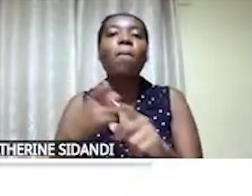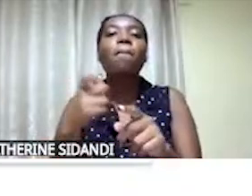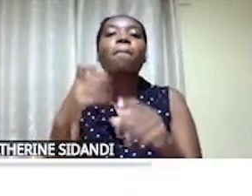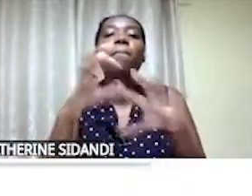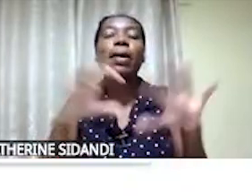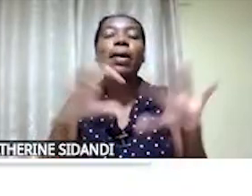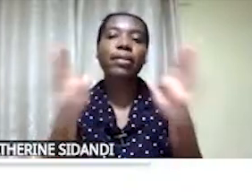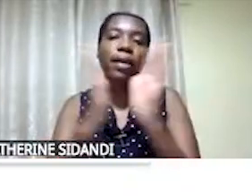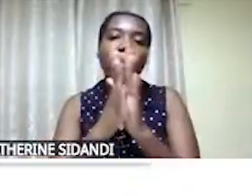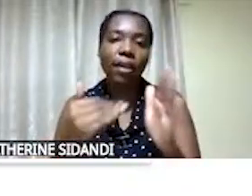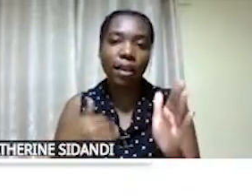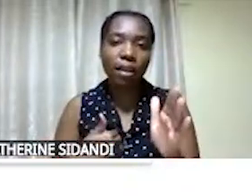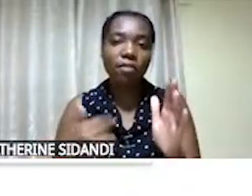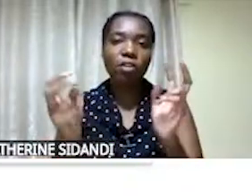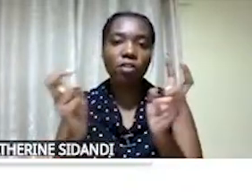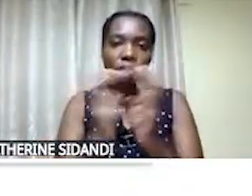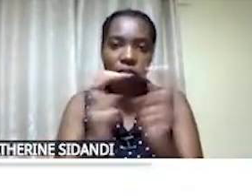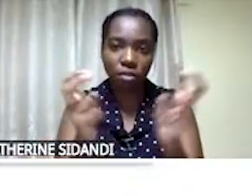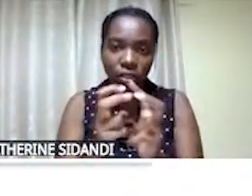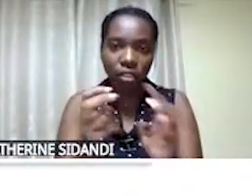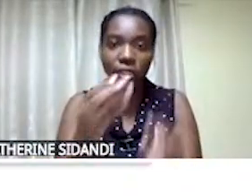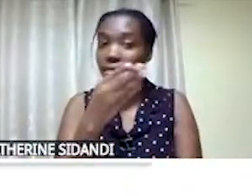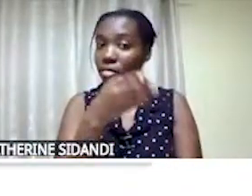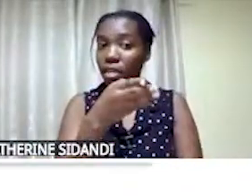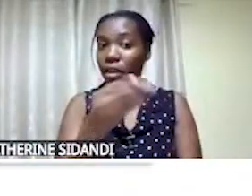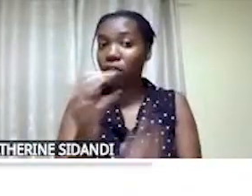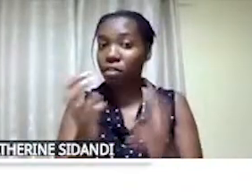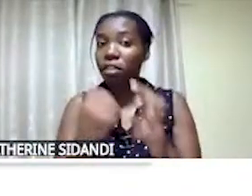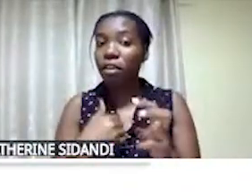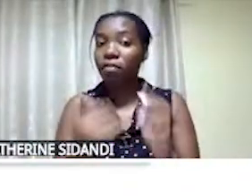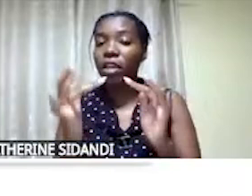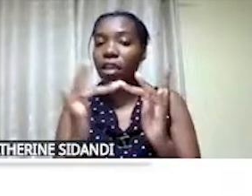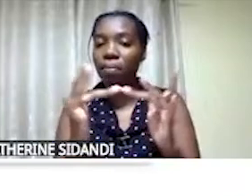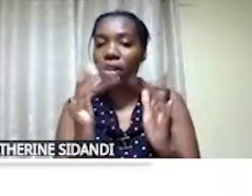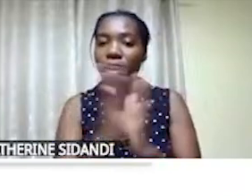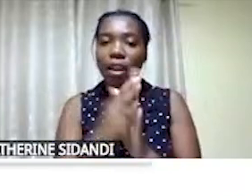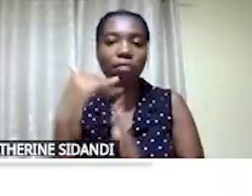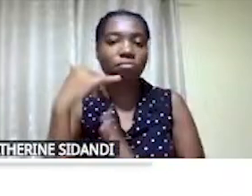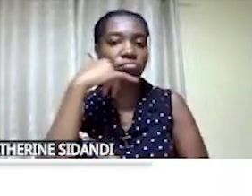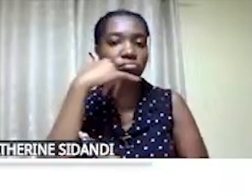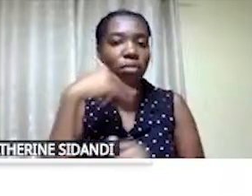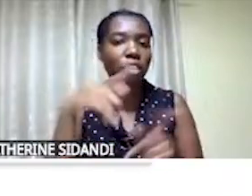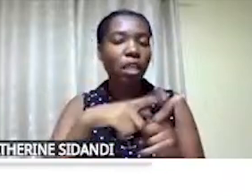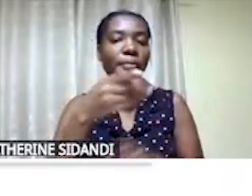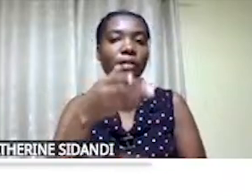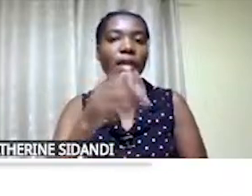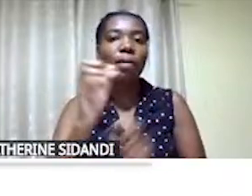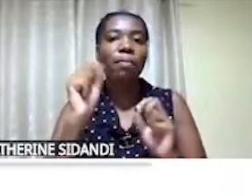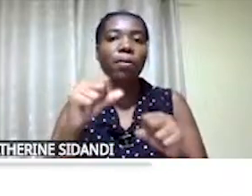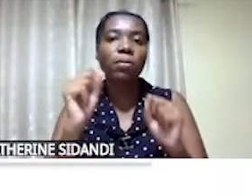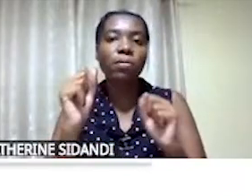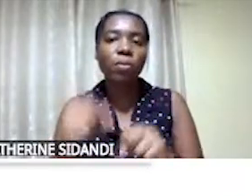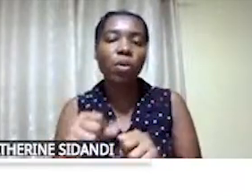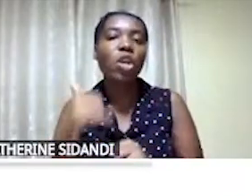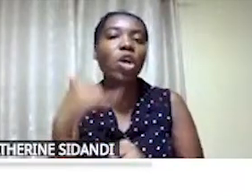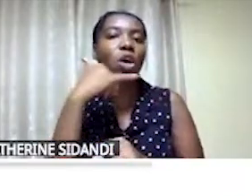contacts on the screen, both my email and my phone number, so you can definitely call